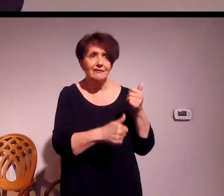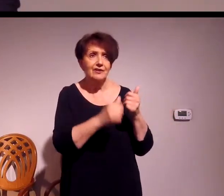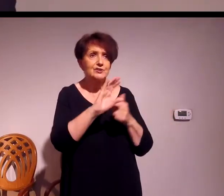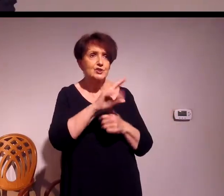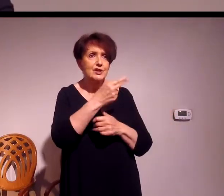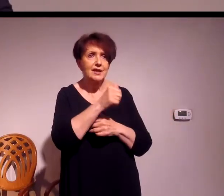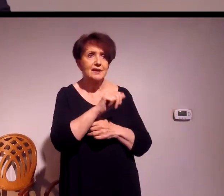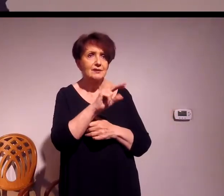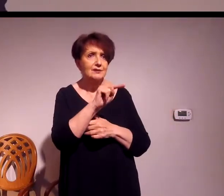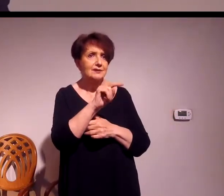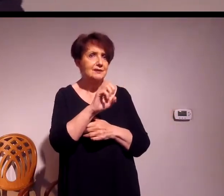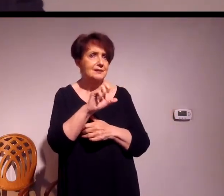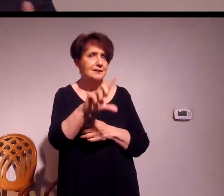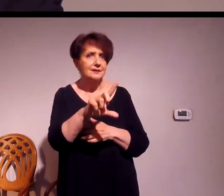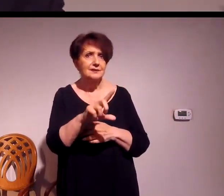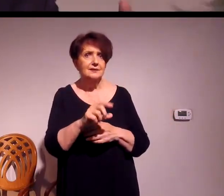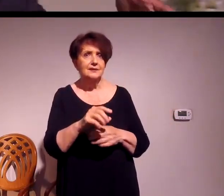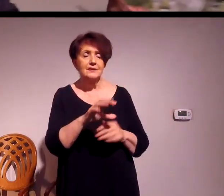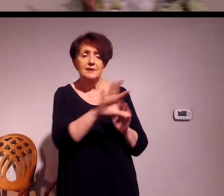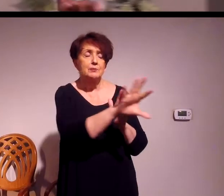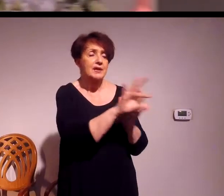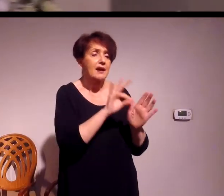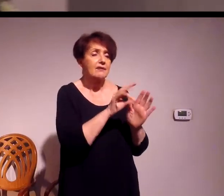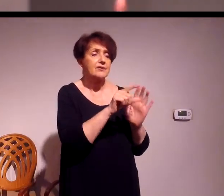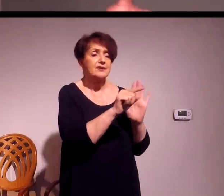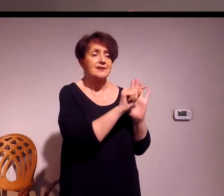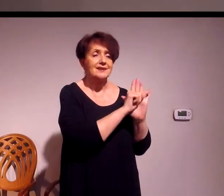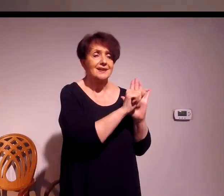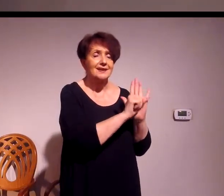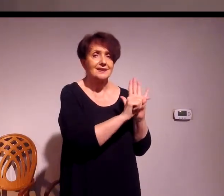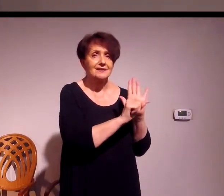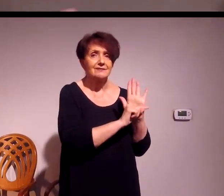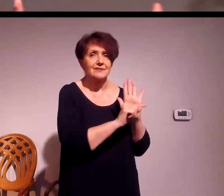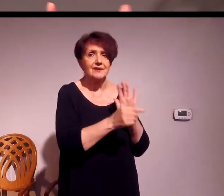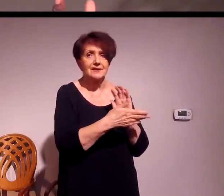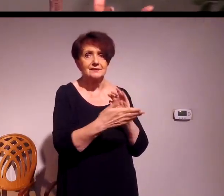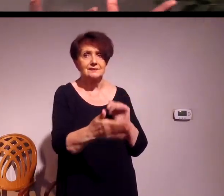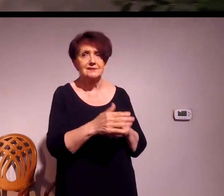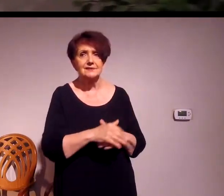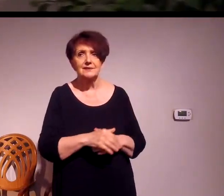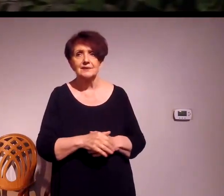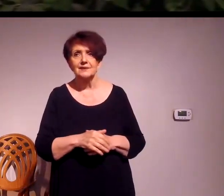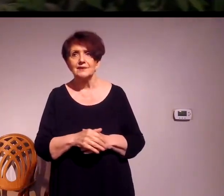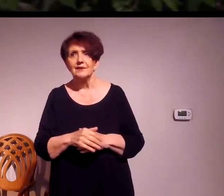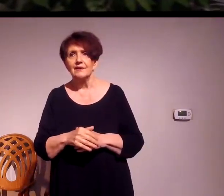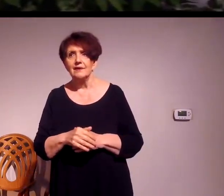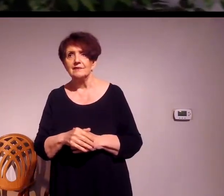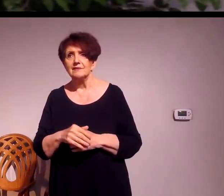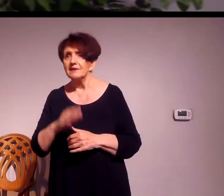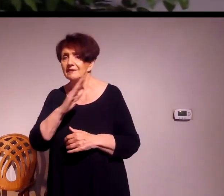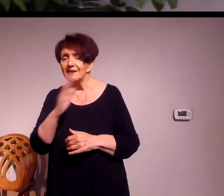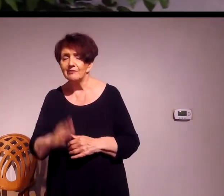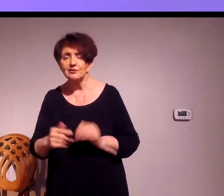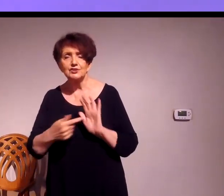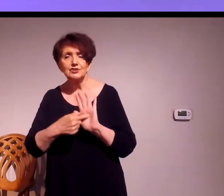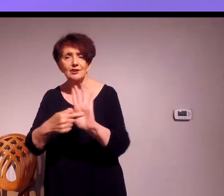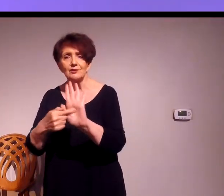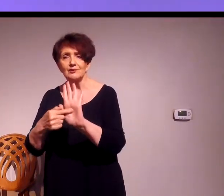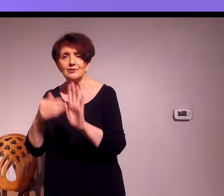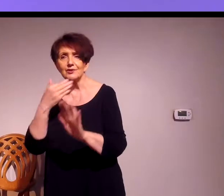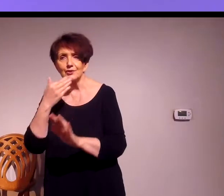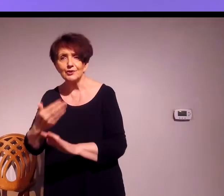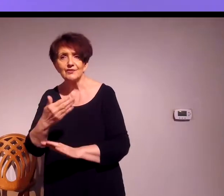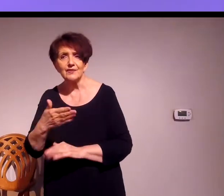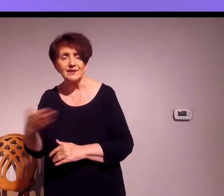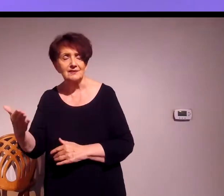crap to share with you. They don't show you except on Friday the last story about how people do good stuff, okay? But there's a lot more